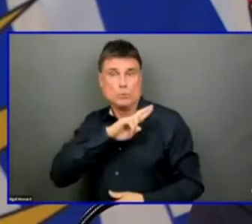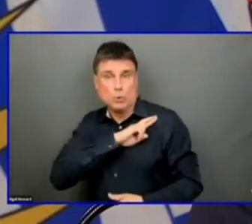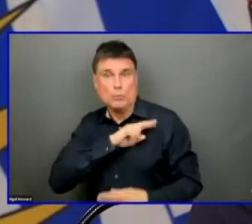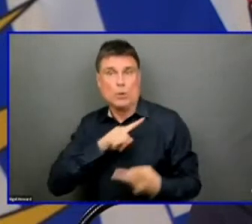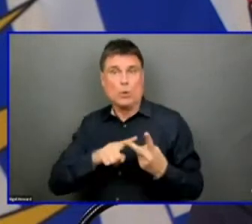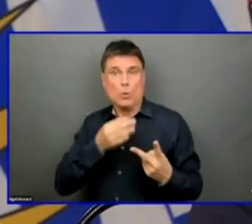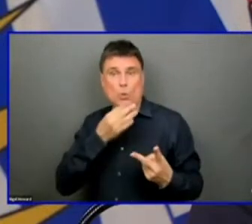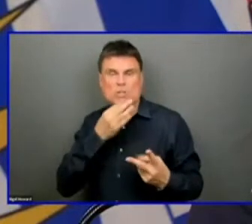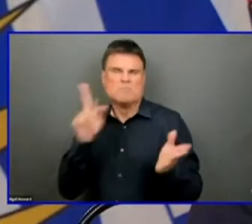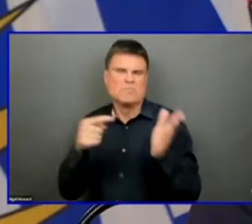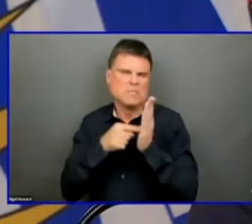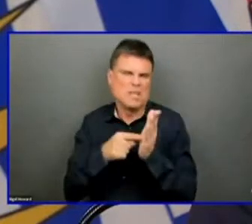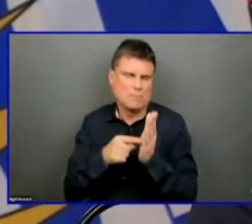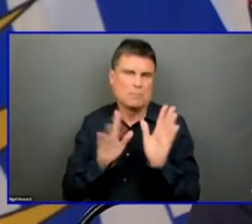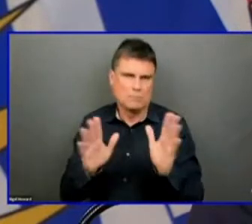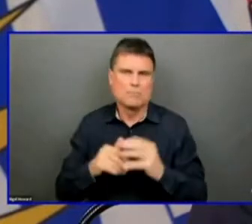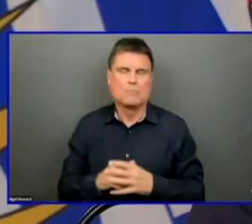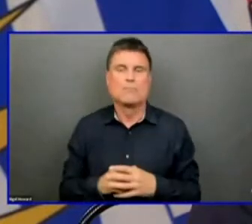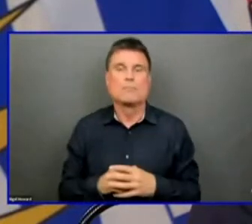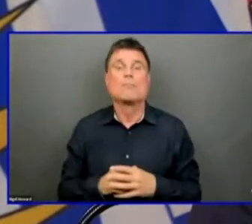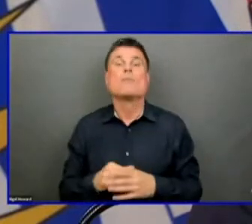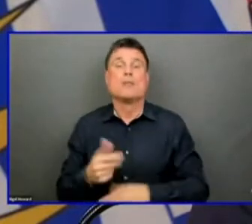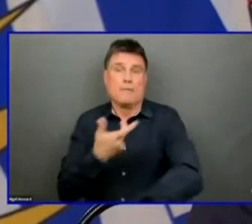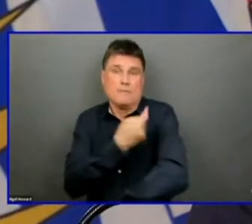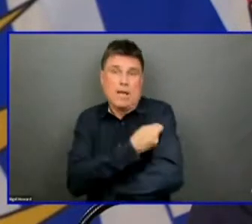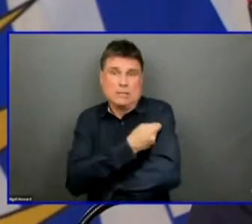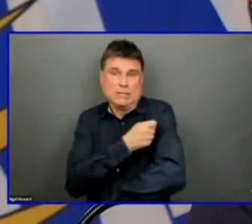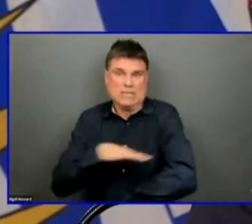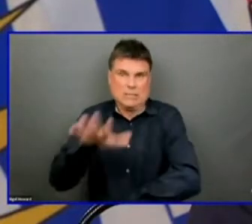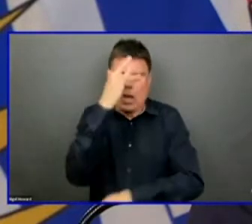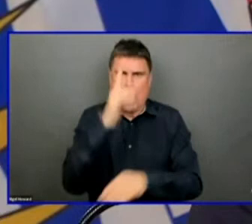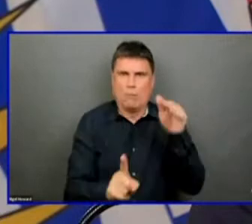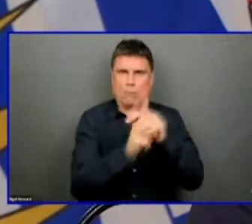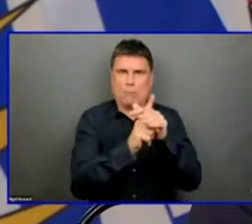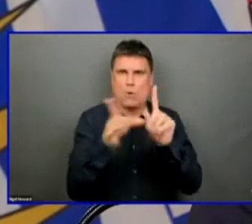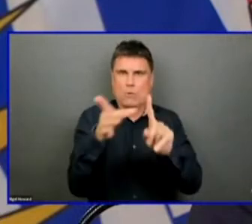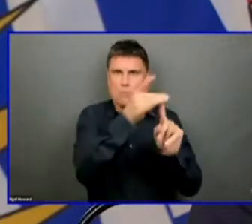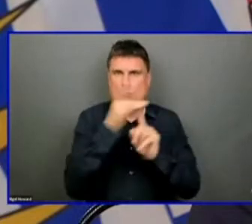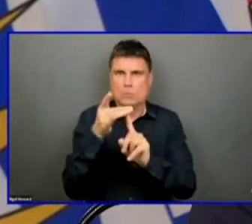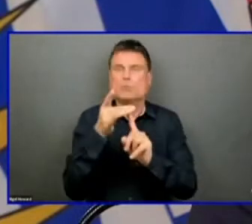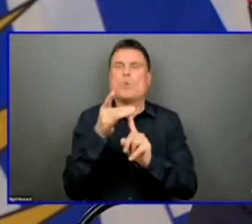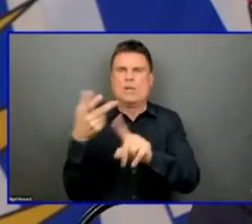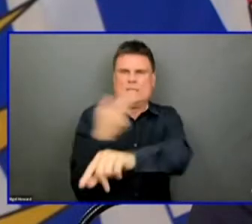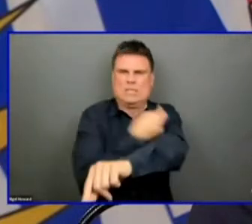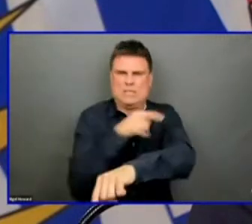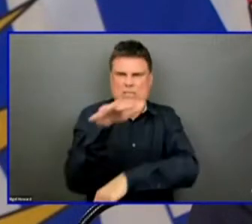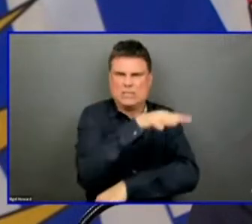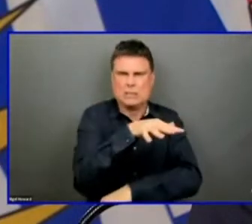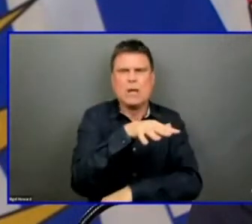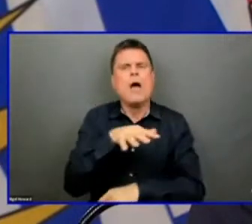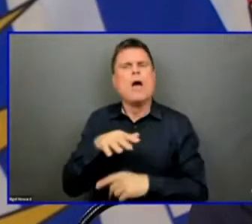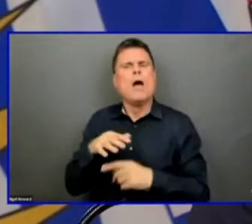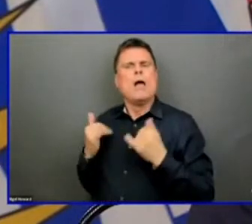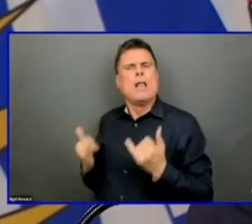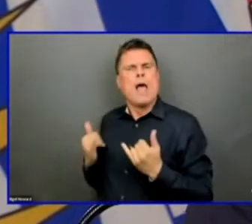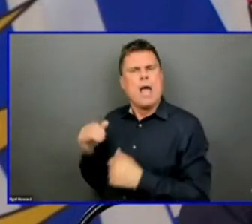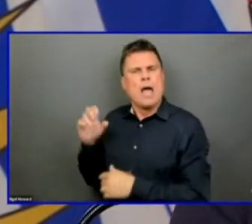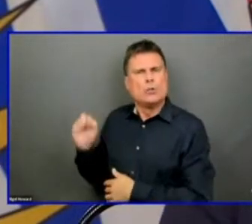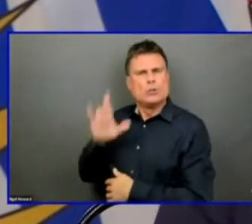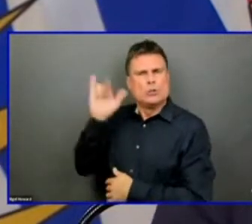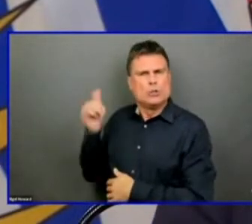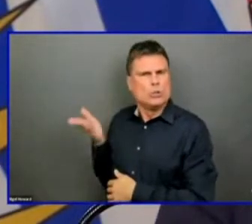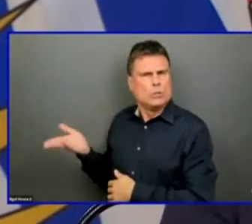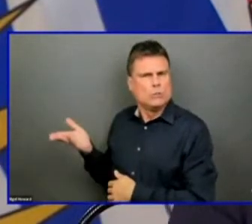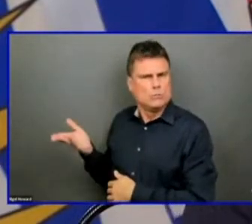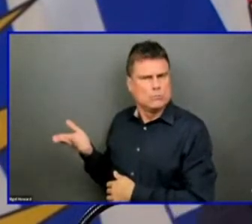hotspot? Has the main deterrent so far been its sheer size? And what's your message to people wondering when they'll be prioritized there? Yeah, so